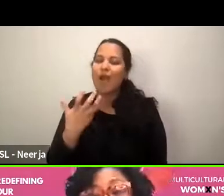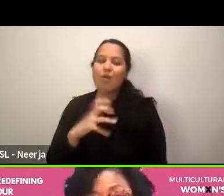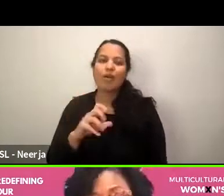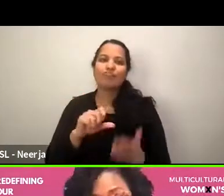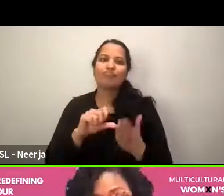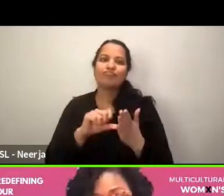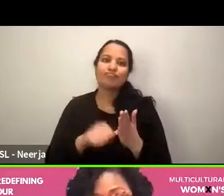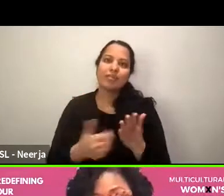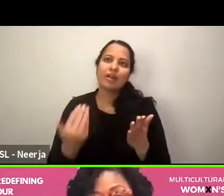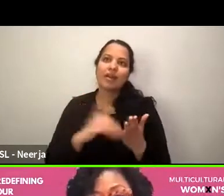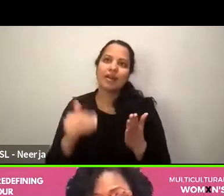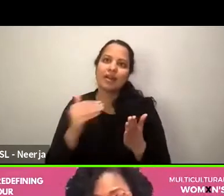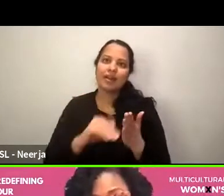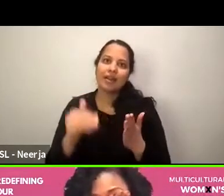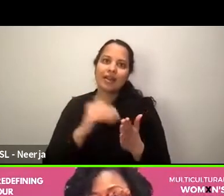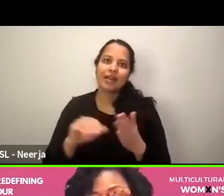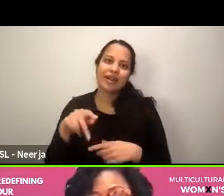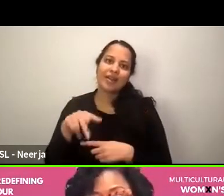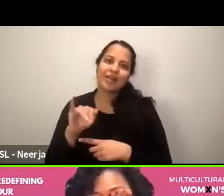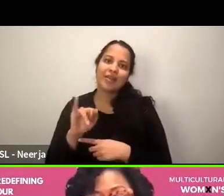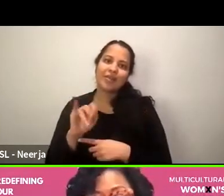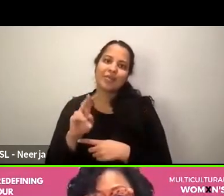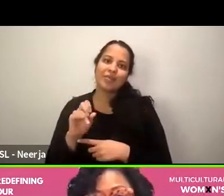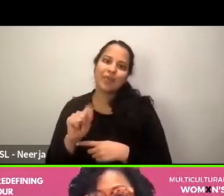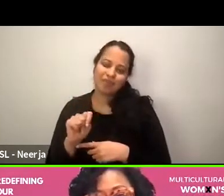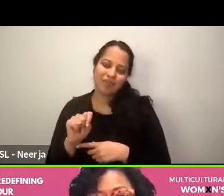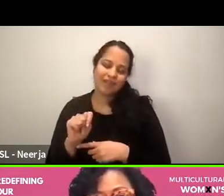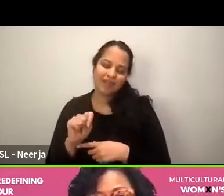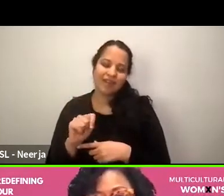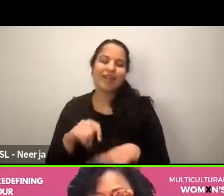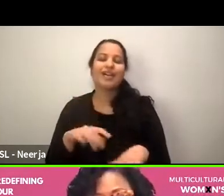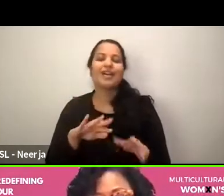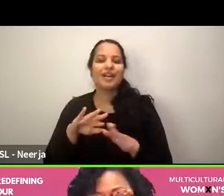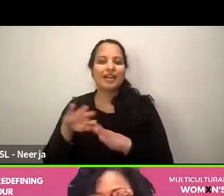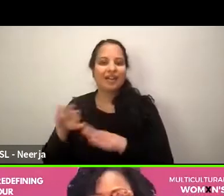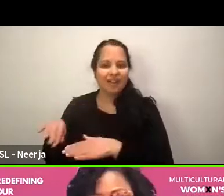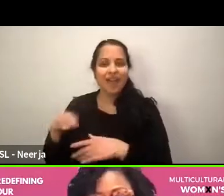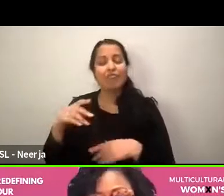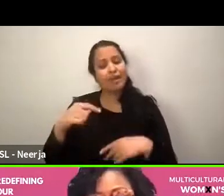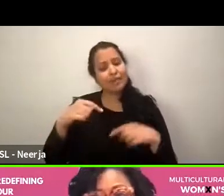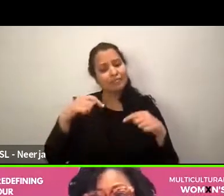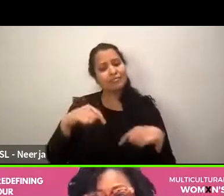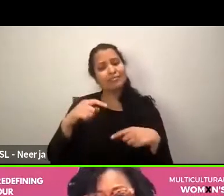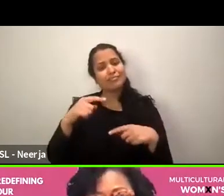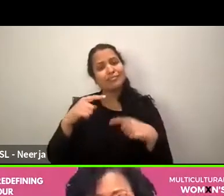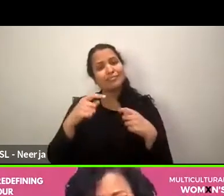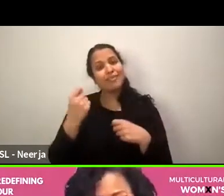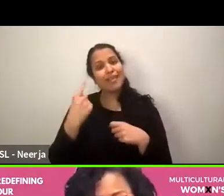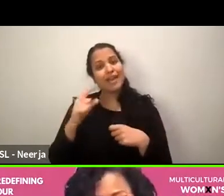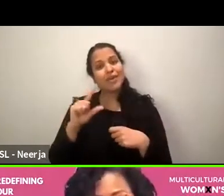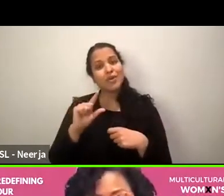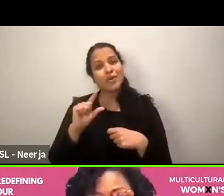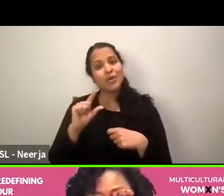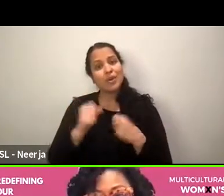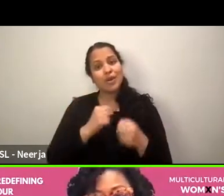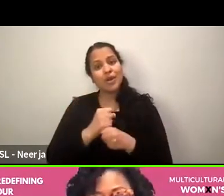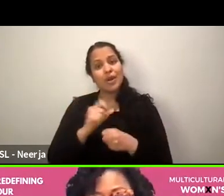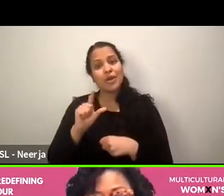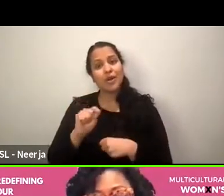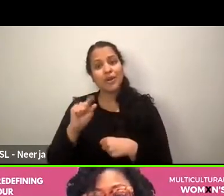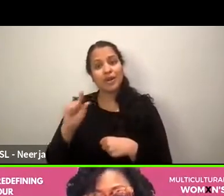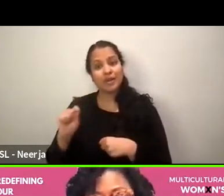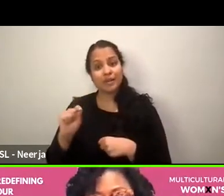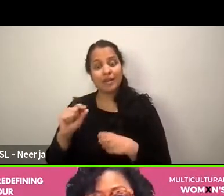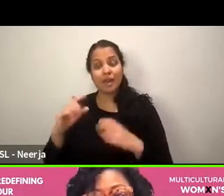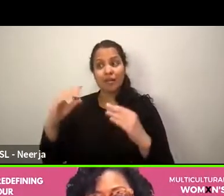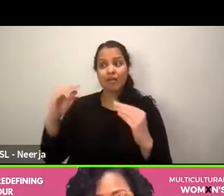going to use the word pivot. I think for me, what 2020 has taught me is boundaries. And I think that's